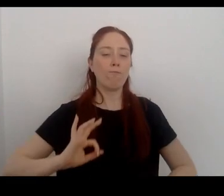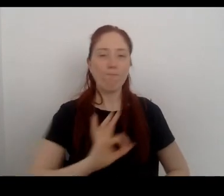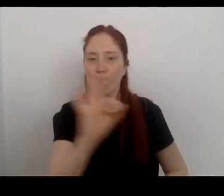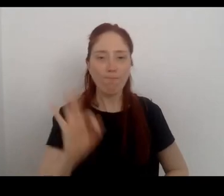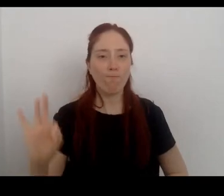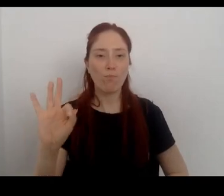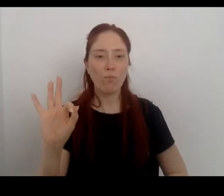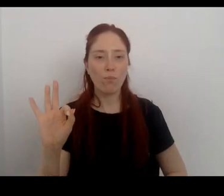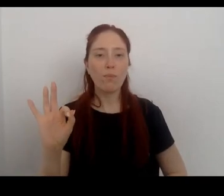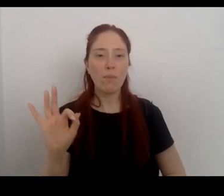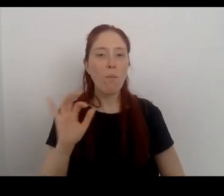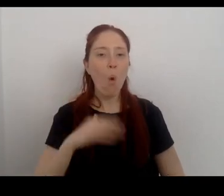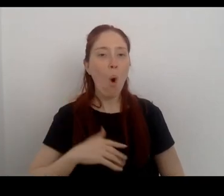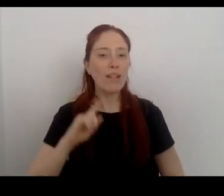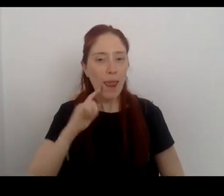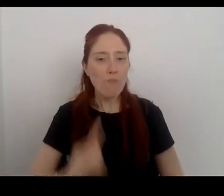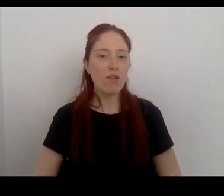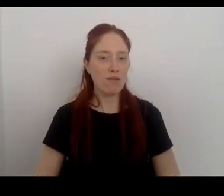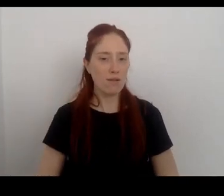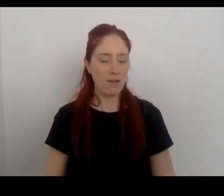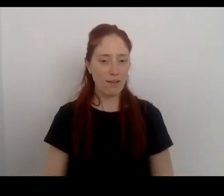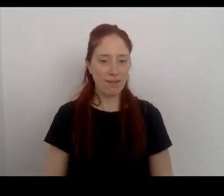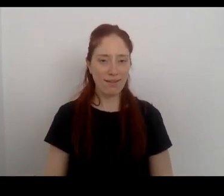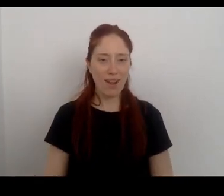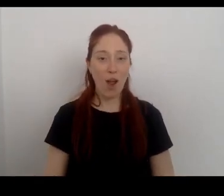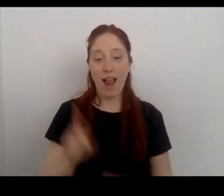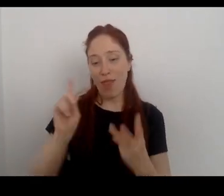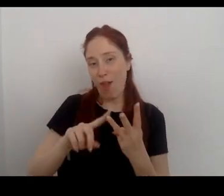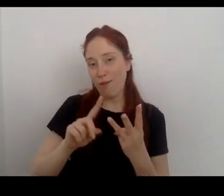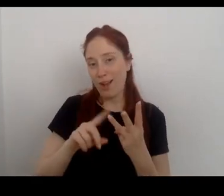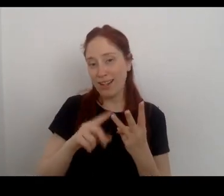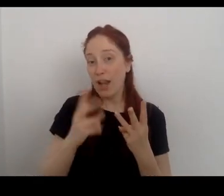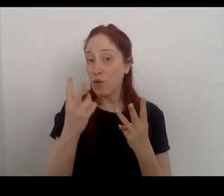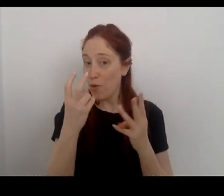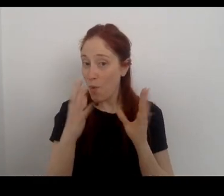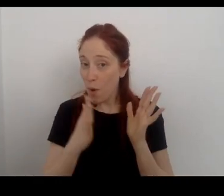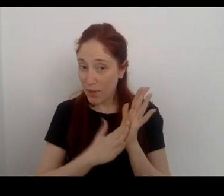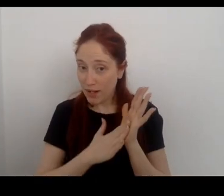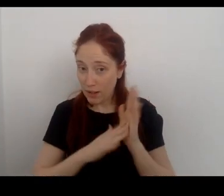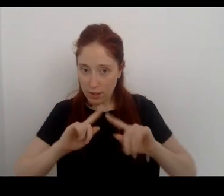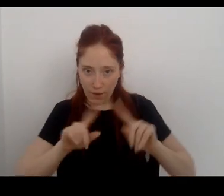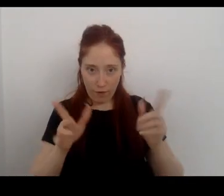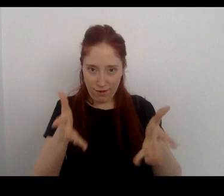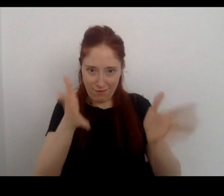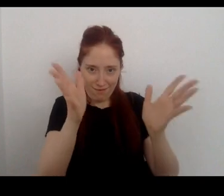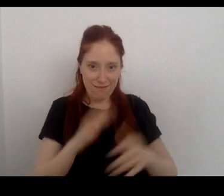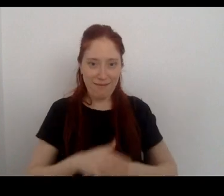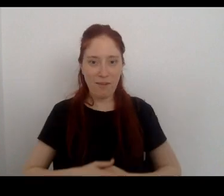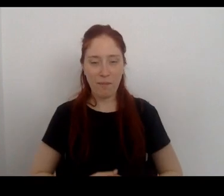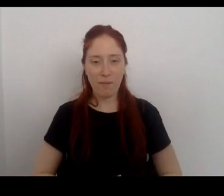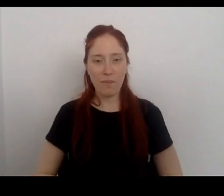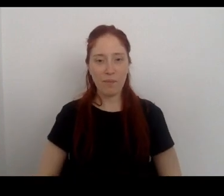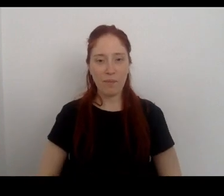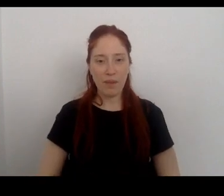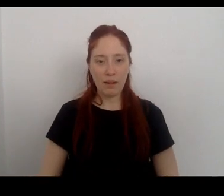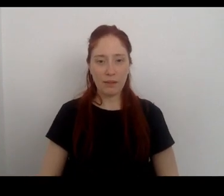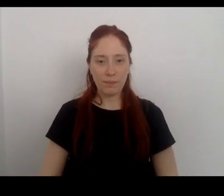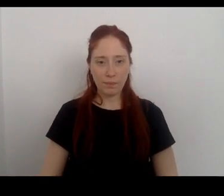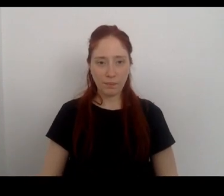drawing. Okay, so let's have our last 2 minutes, and I think this time John can rearrange the boots.